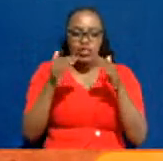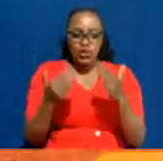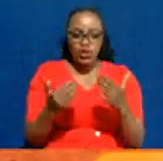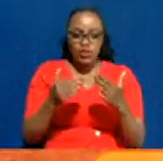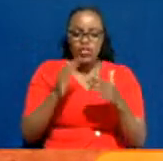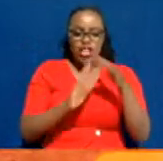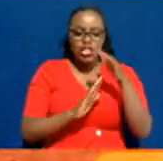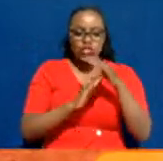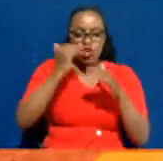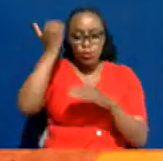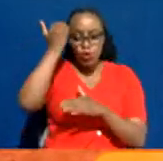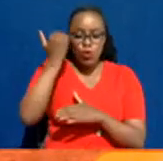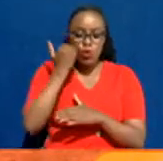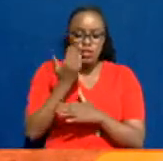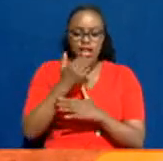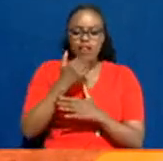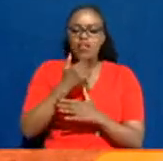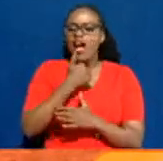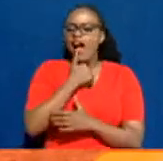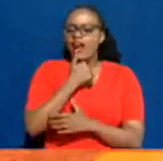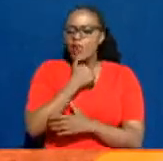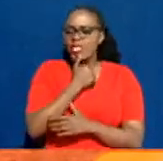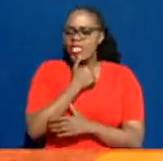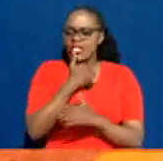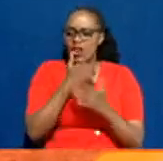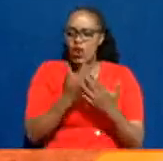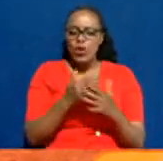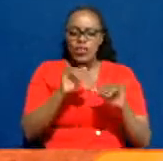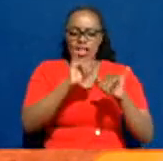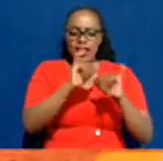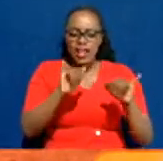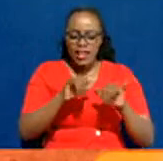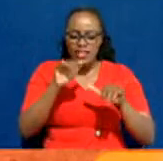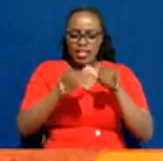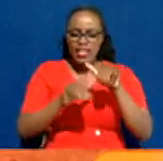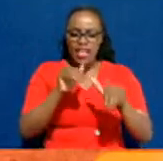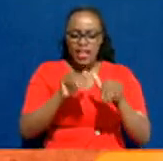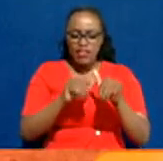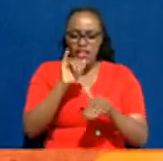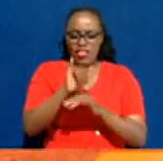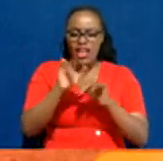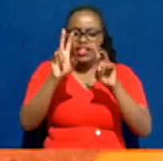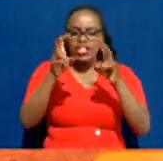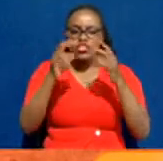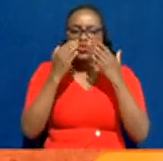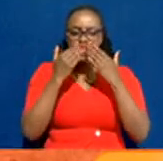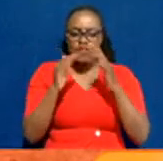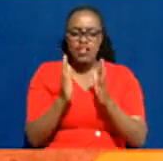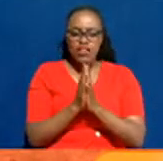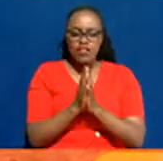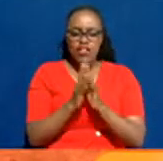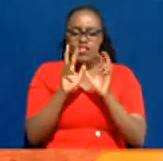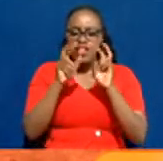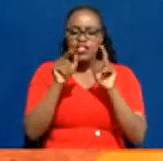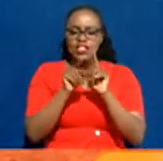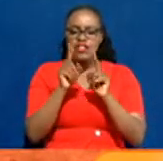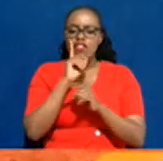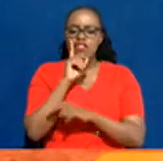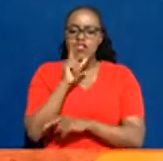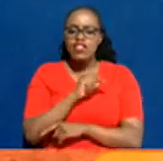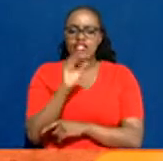Supreme Court anointed or sanctified the election that the matter is finished. The matter is not